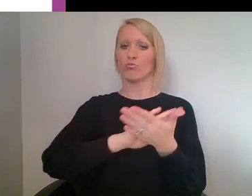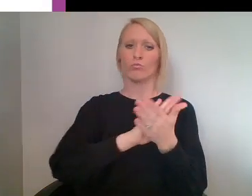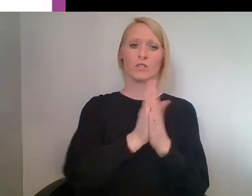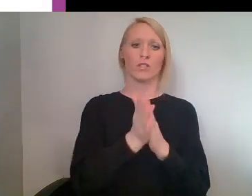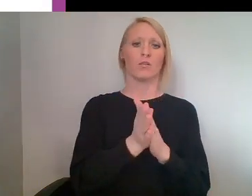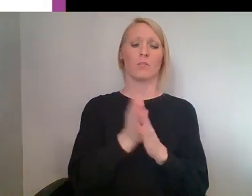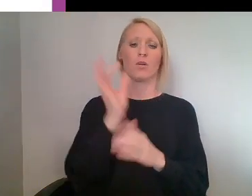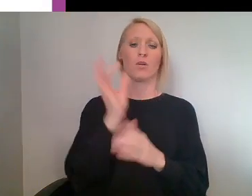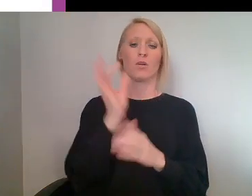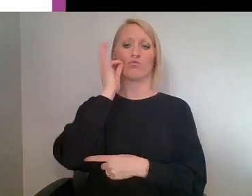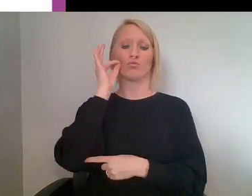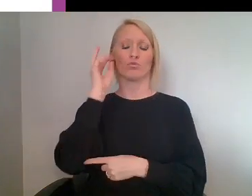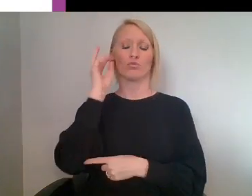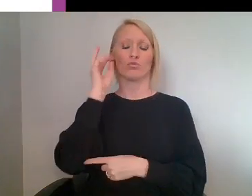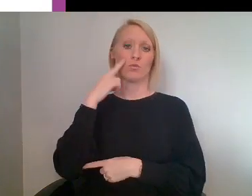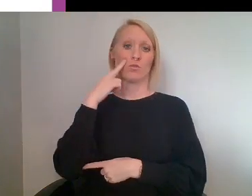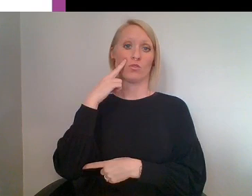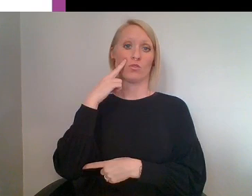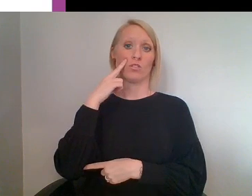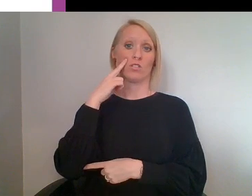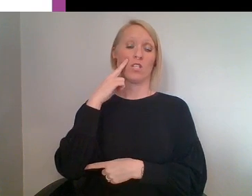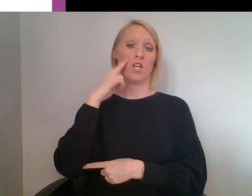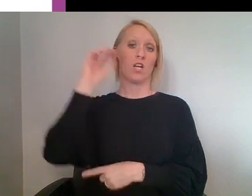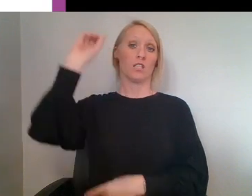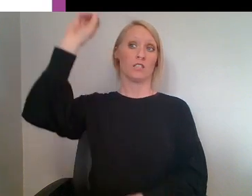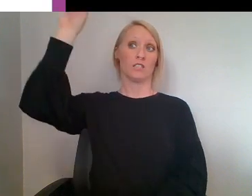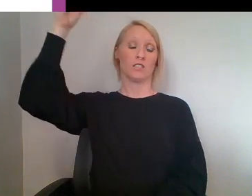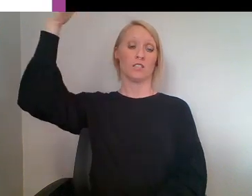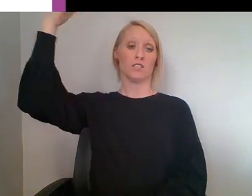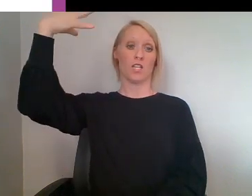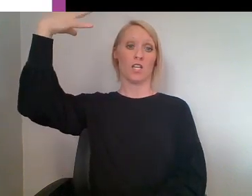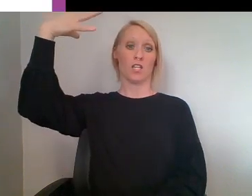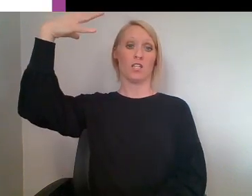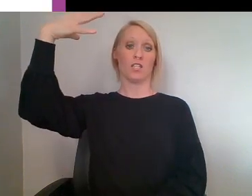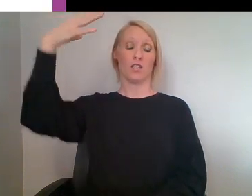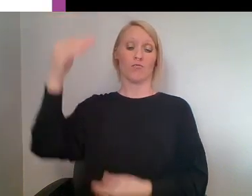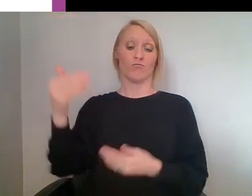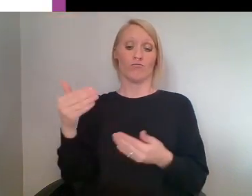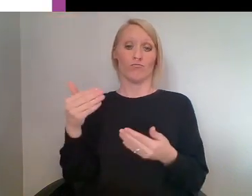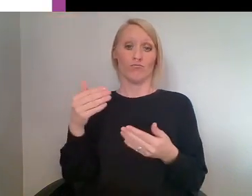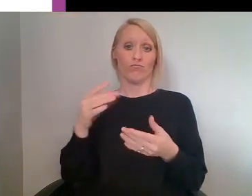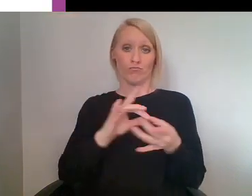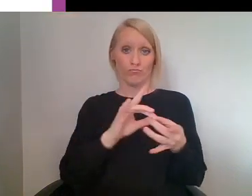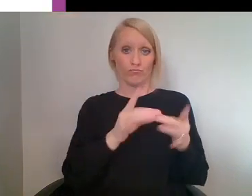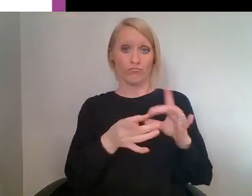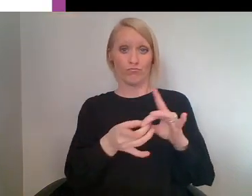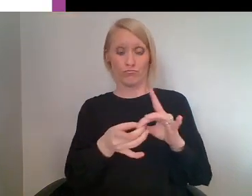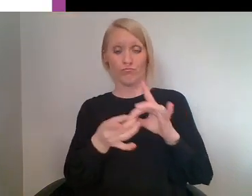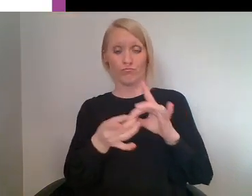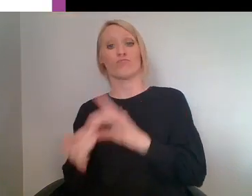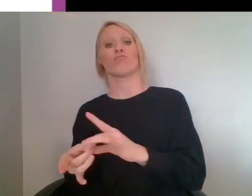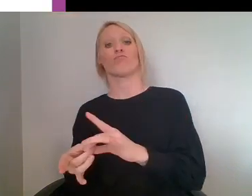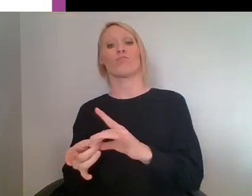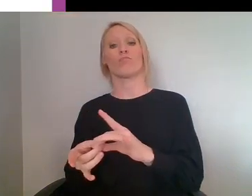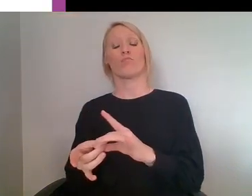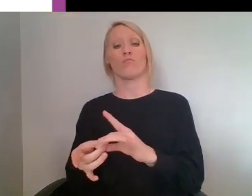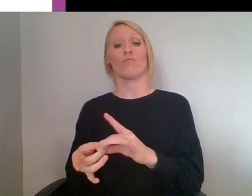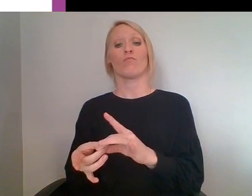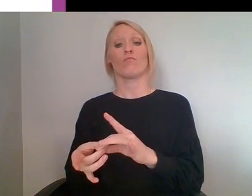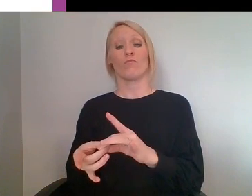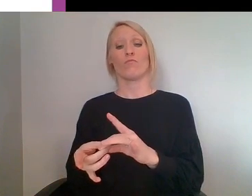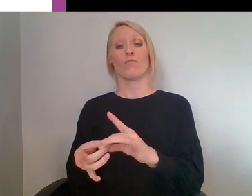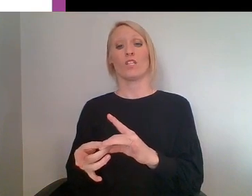that. So solar energy goes to our producers, which make the hay or the grass that the cows